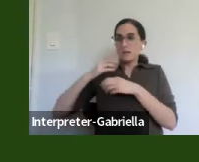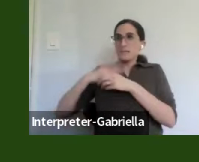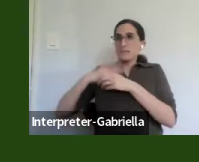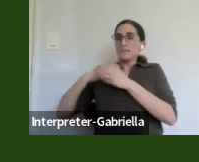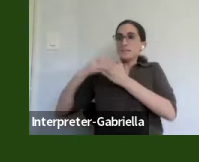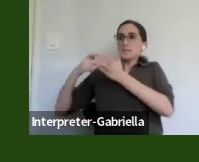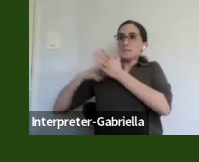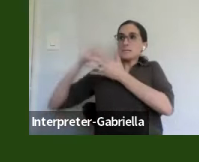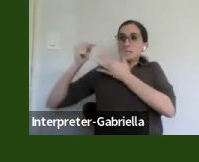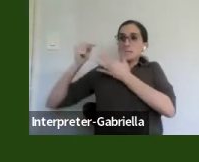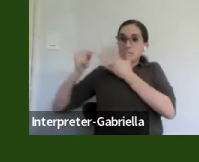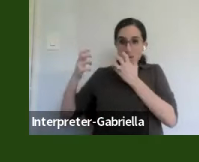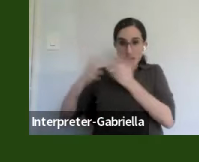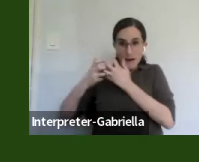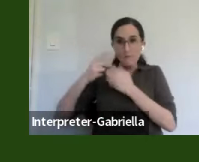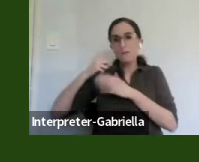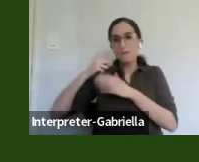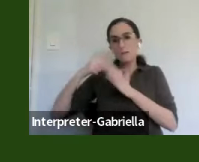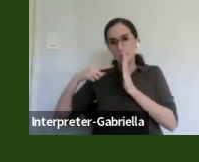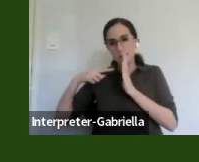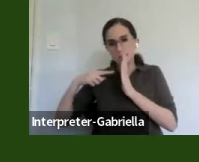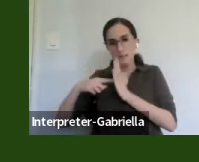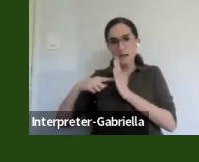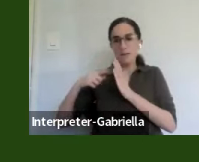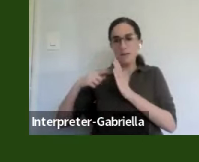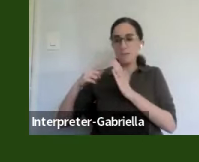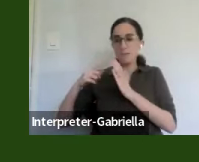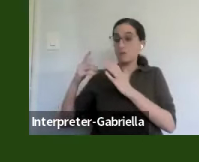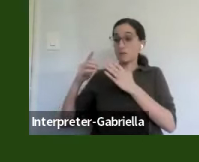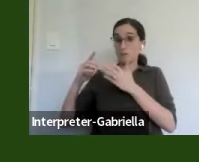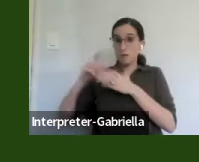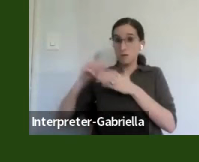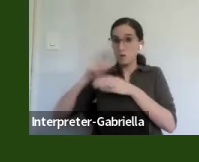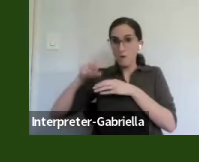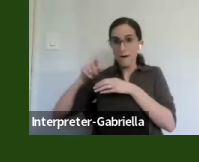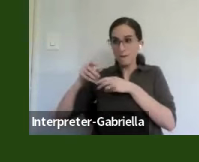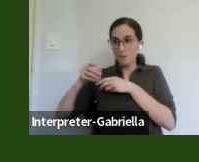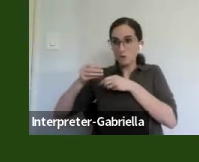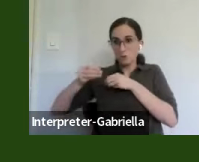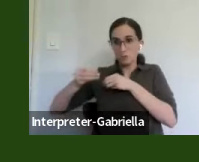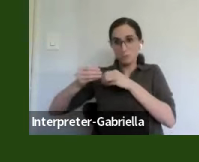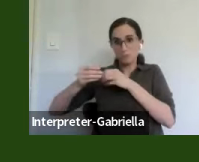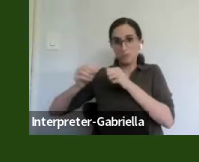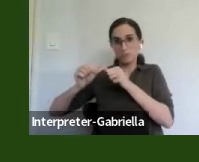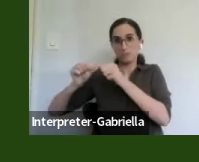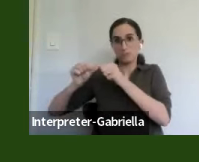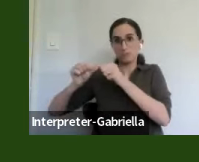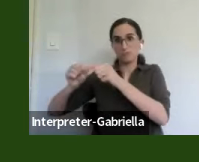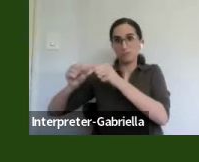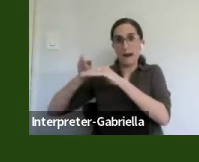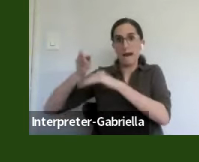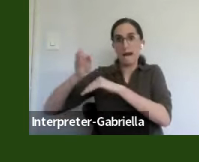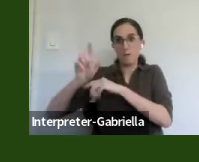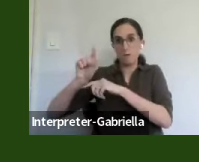Y cuando se implementa, estamos teniendo en mente lo que son estas metas compartidas o que compartimos, lo que